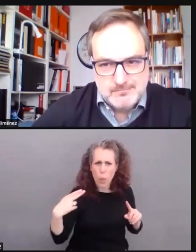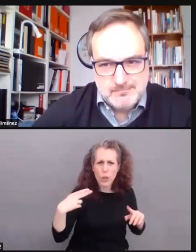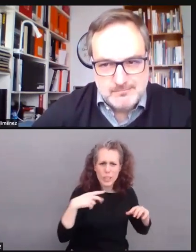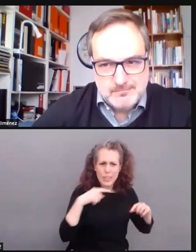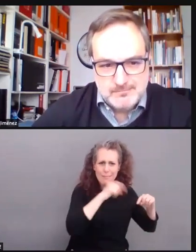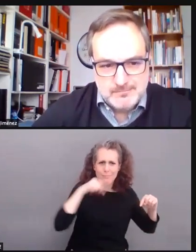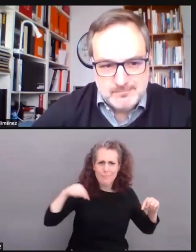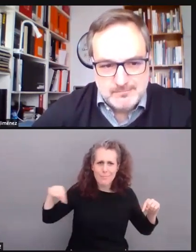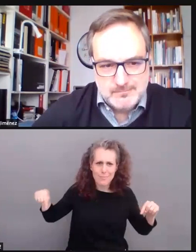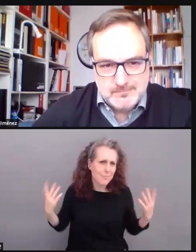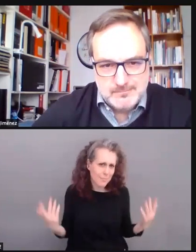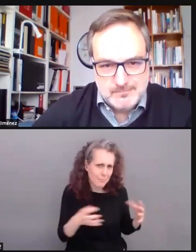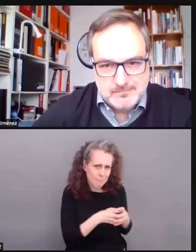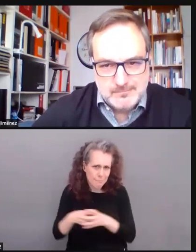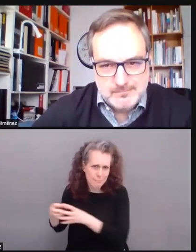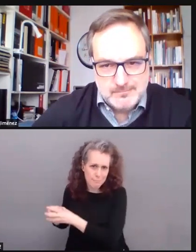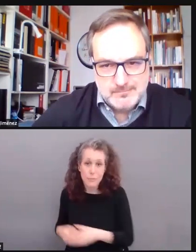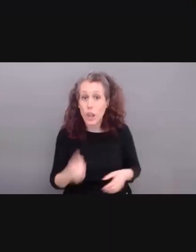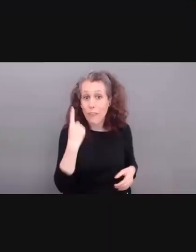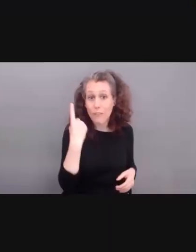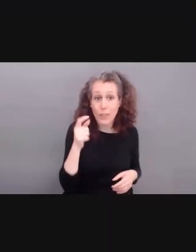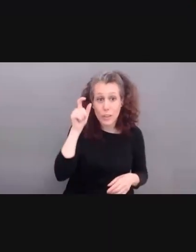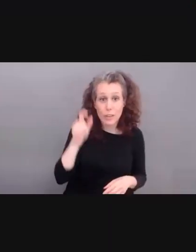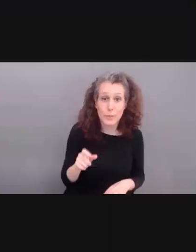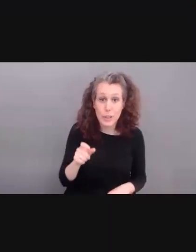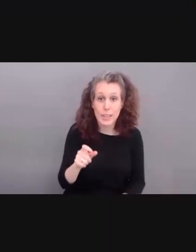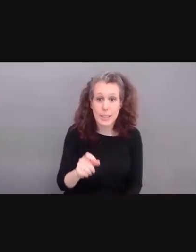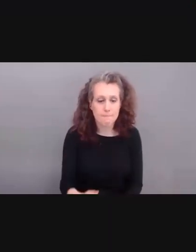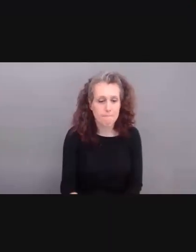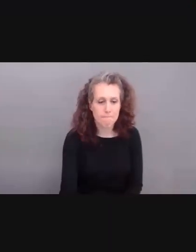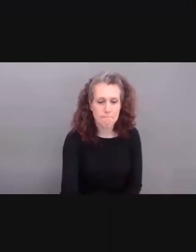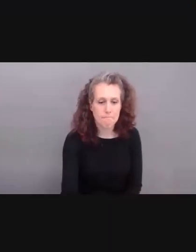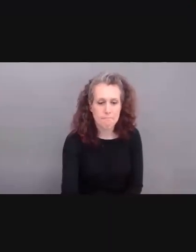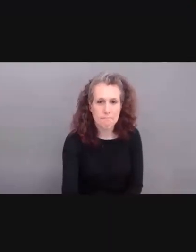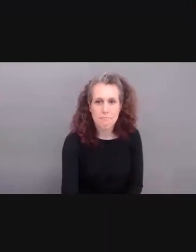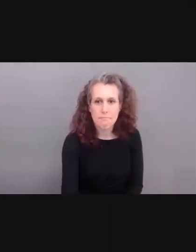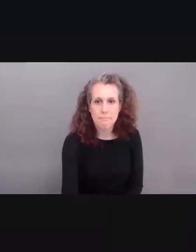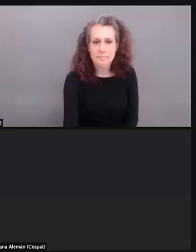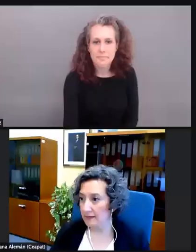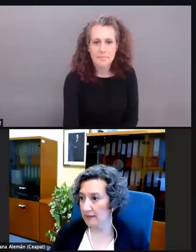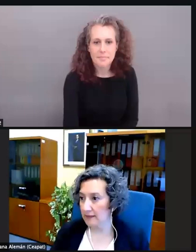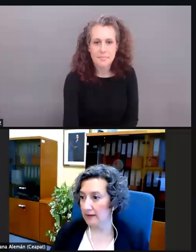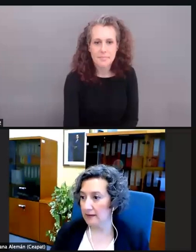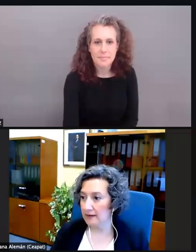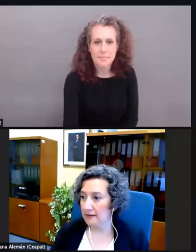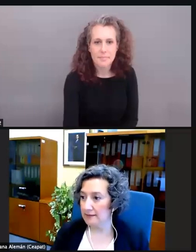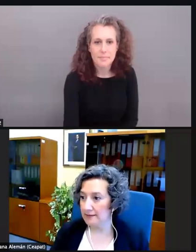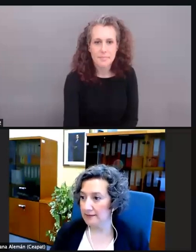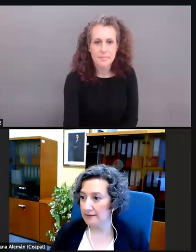So first of all, the first speaker will be Tatiana Alemán. I'm going to shorten a lot the